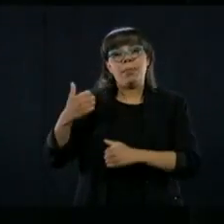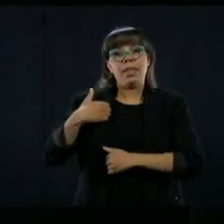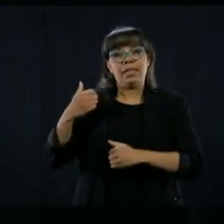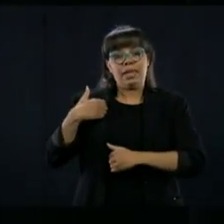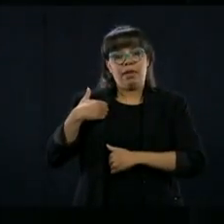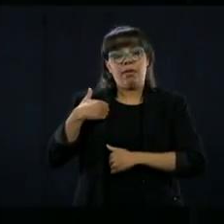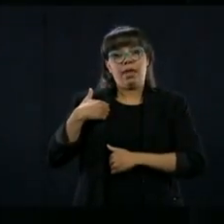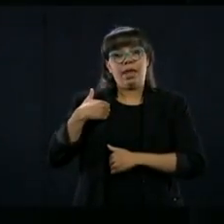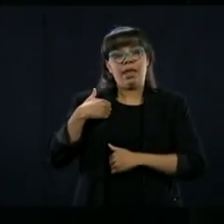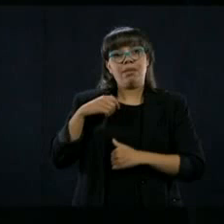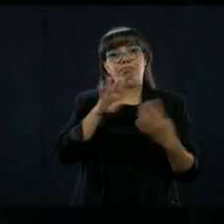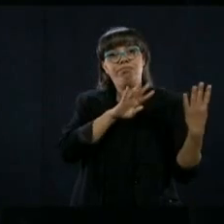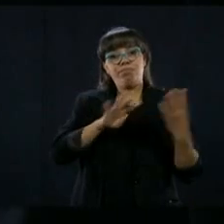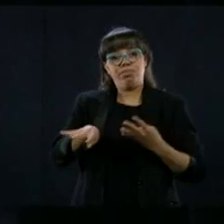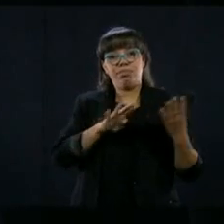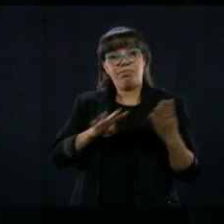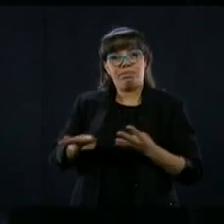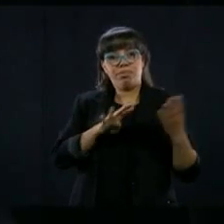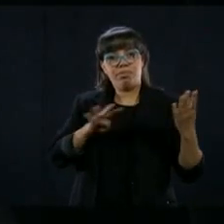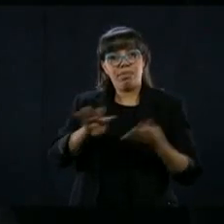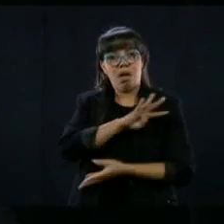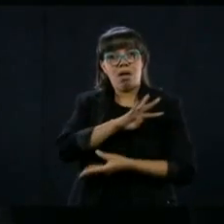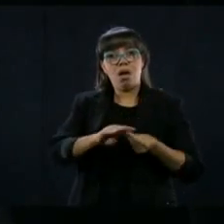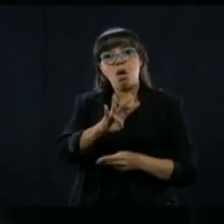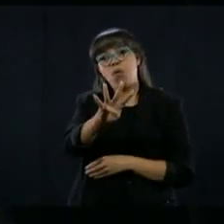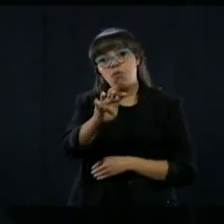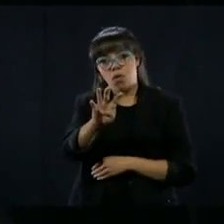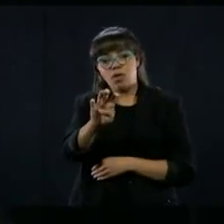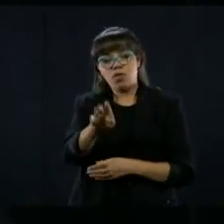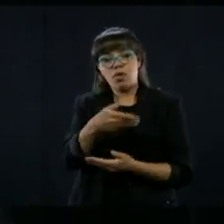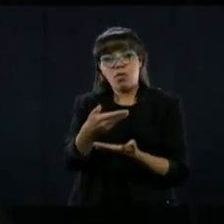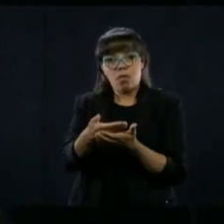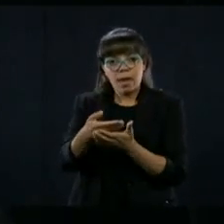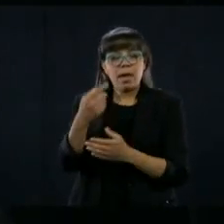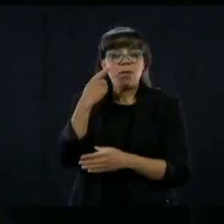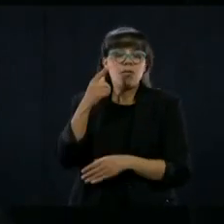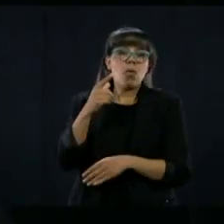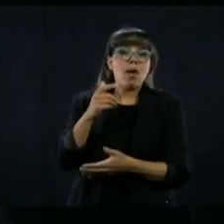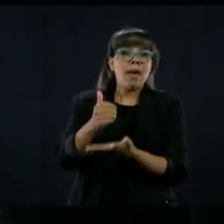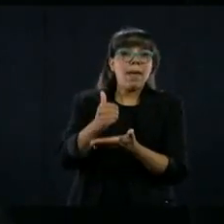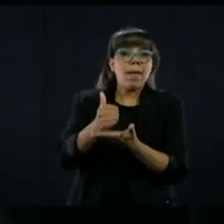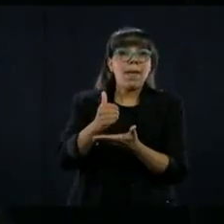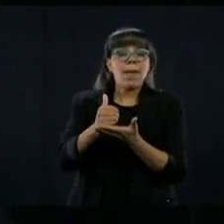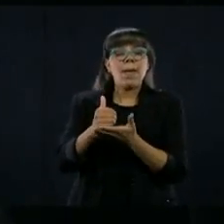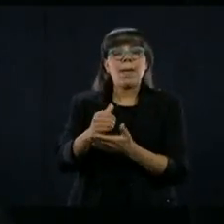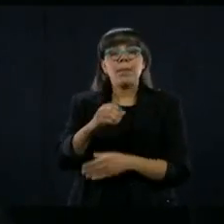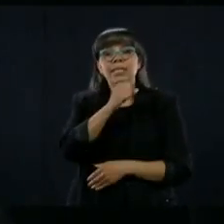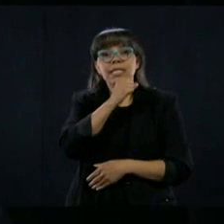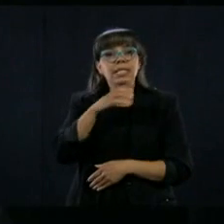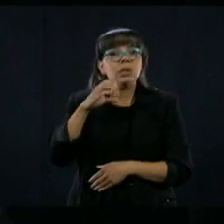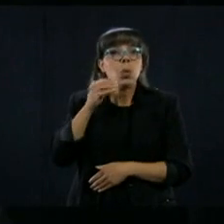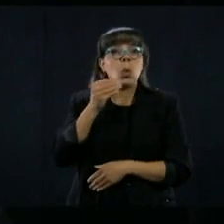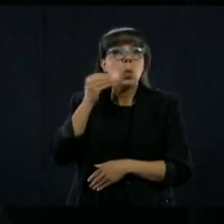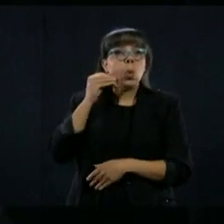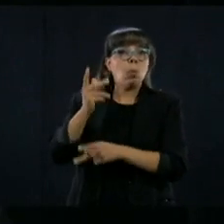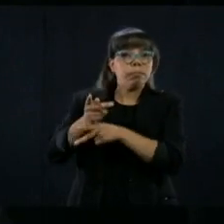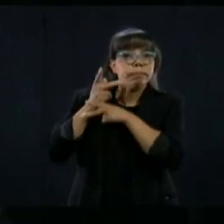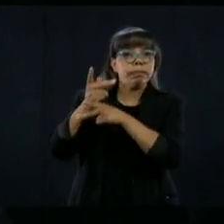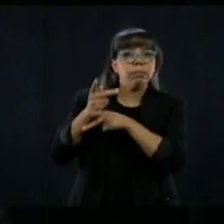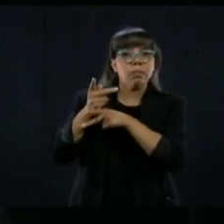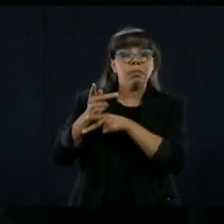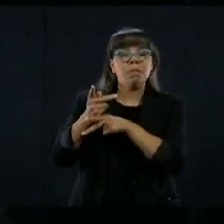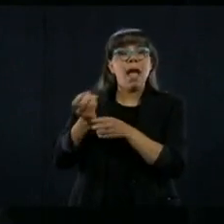how many are actually working today in CHSLDs? Last week, you said the healthcare system was short